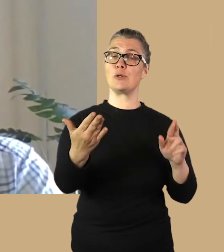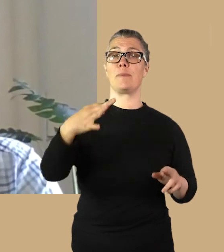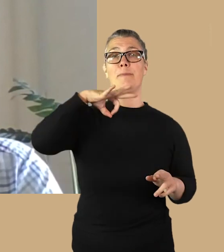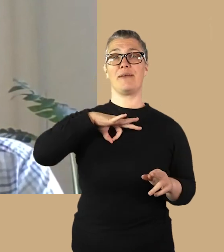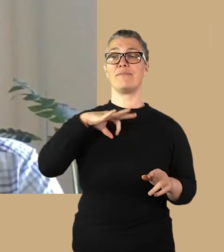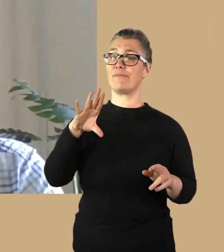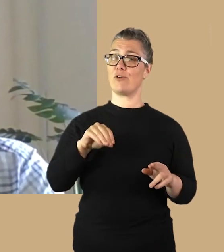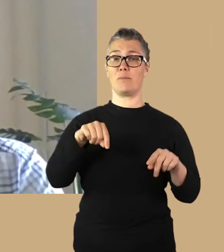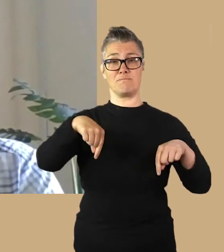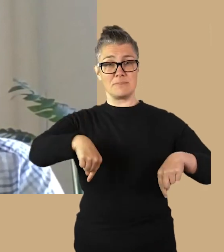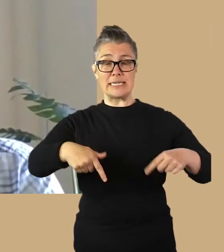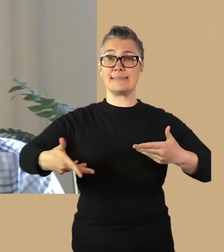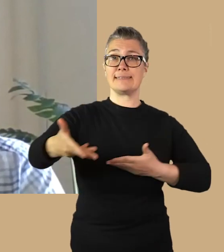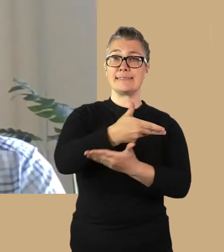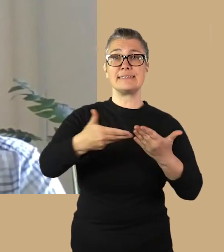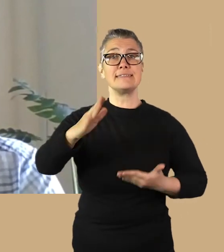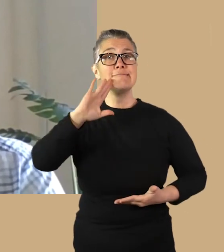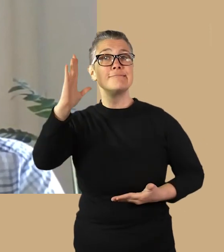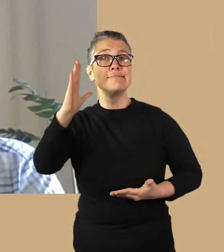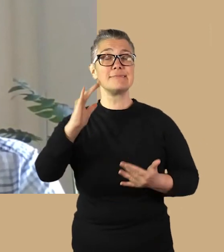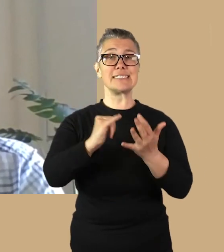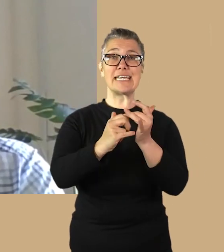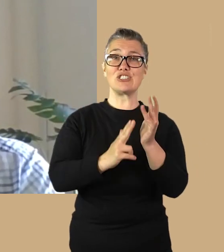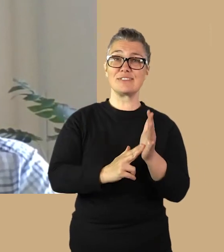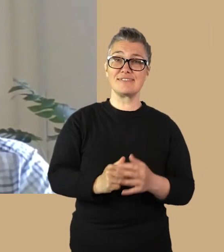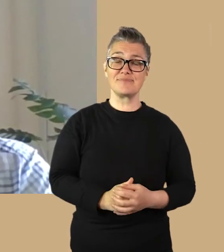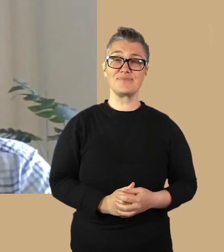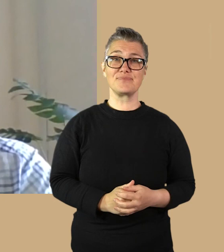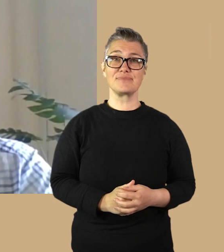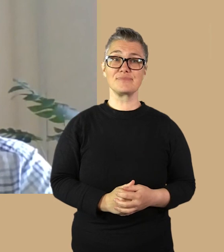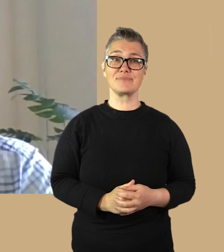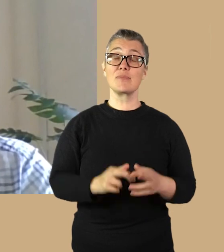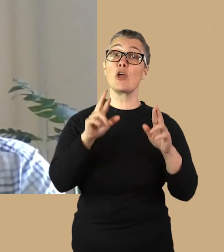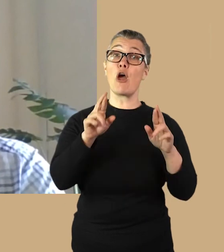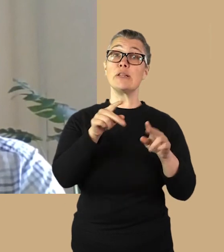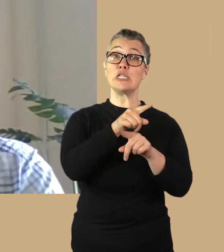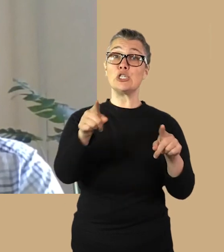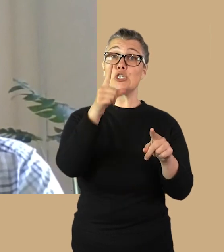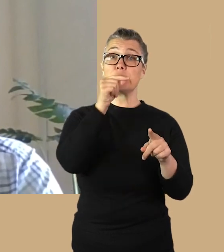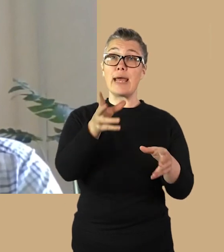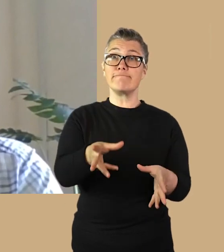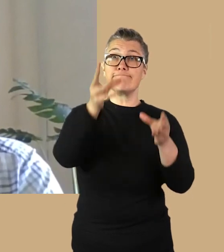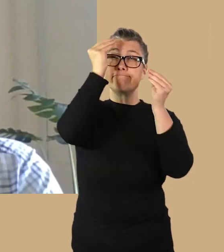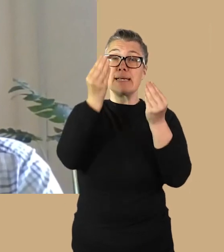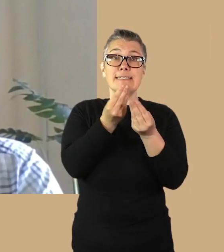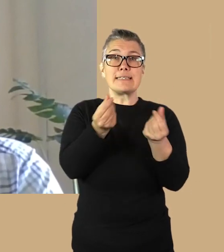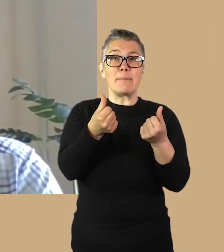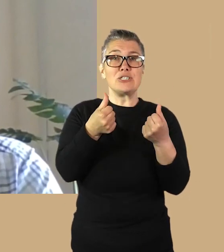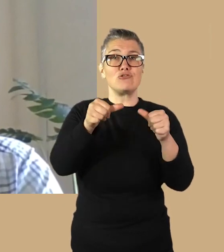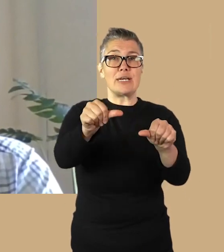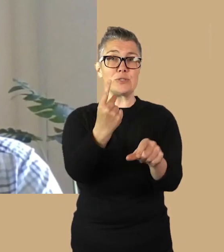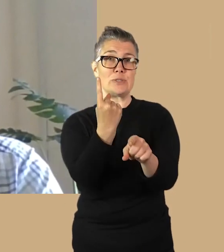have benefited from this session and hopefully would be able to use some of the